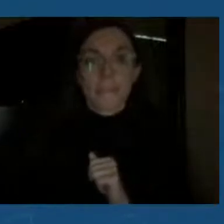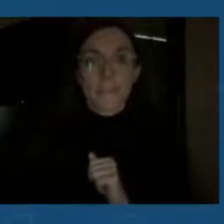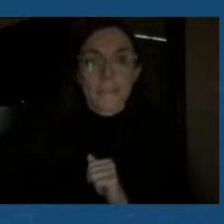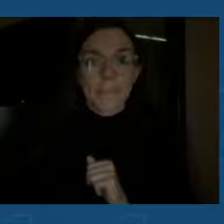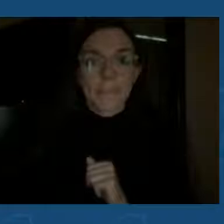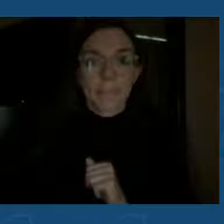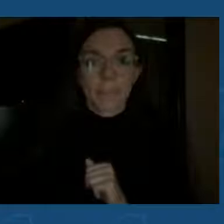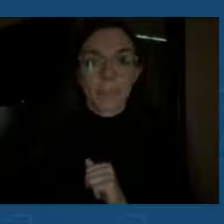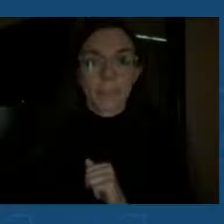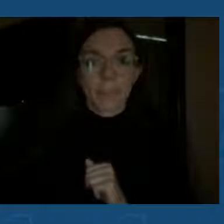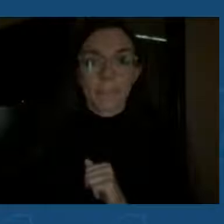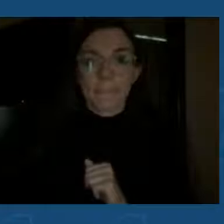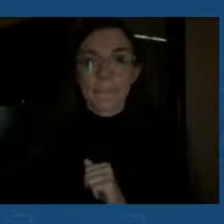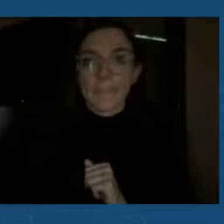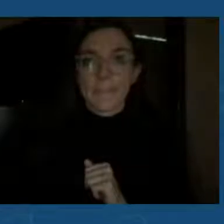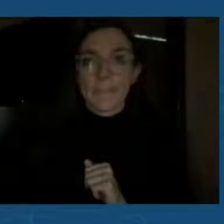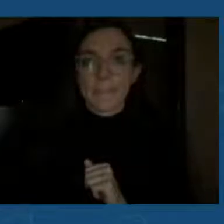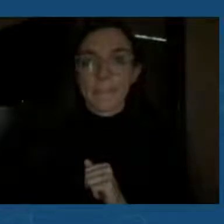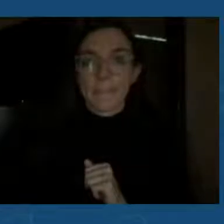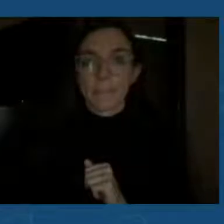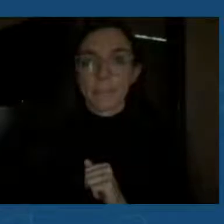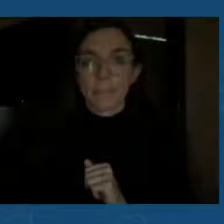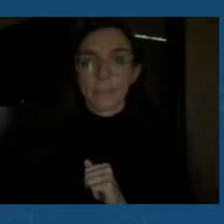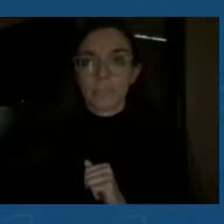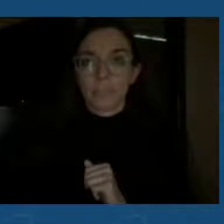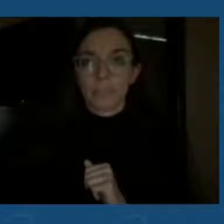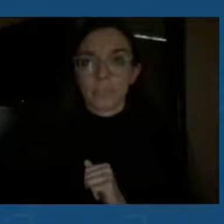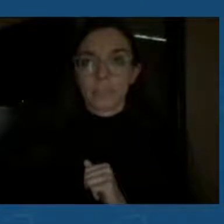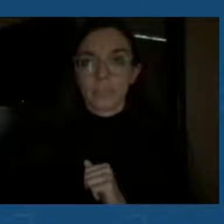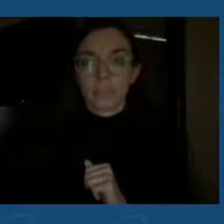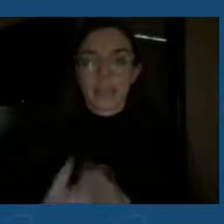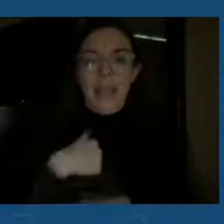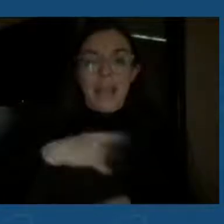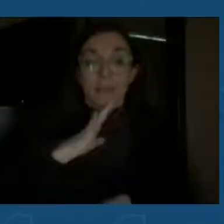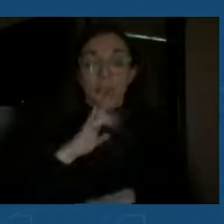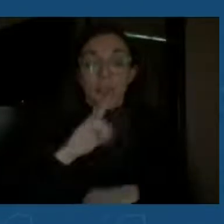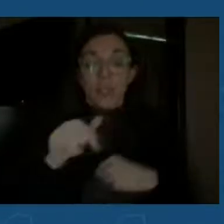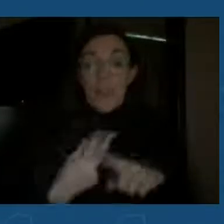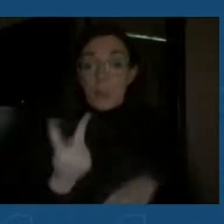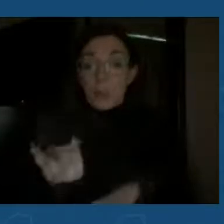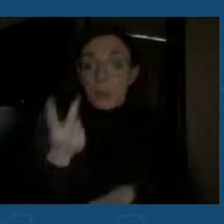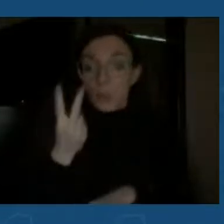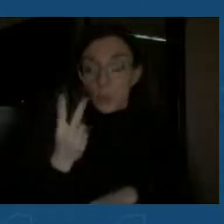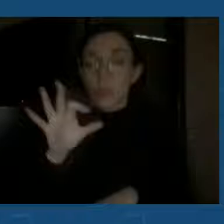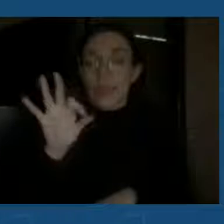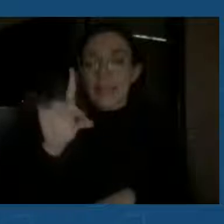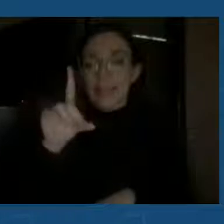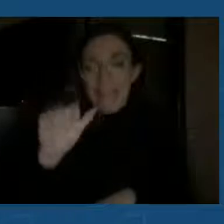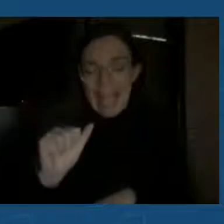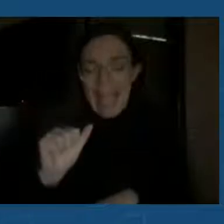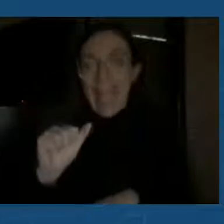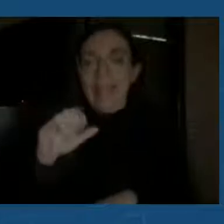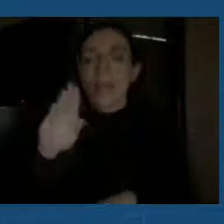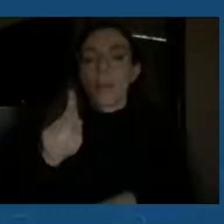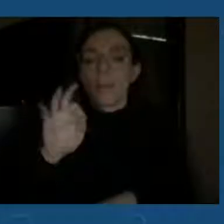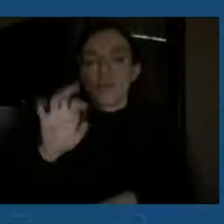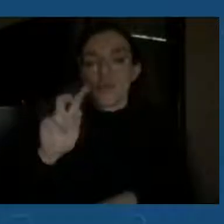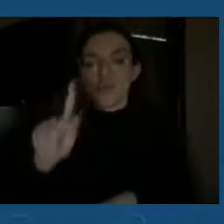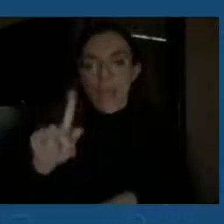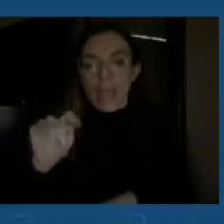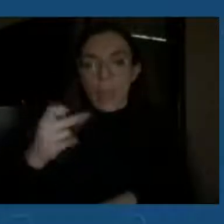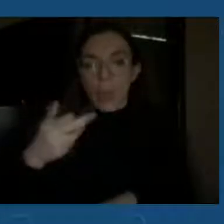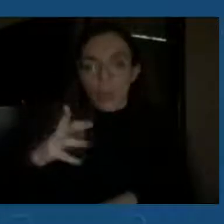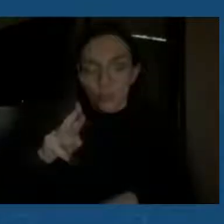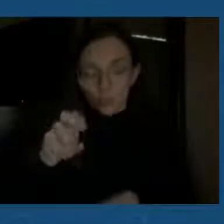FDA breakthrough designation. I've talked about two FDA breakthrough designations, but I need to emphasize they're